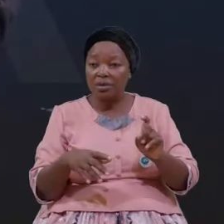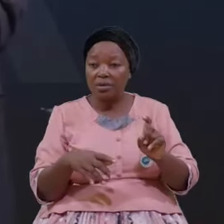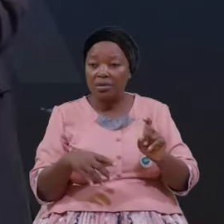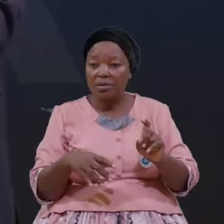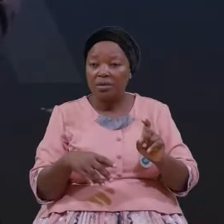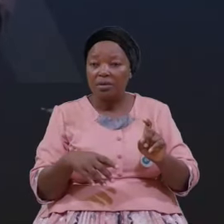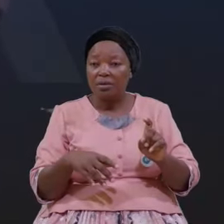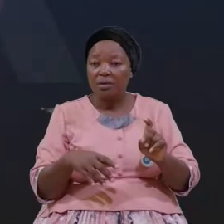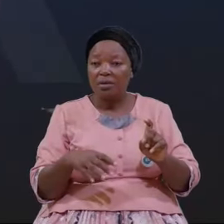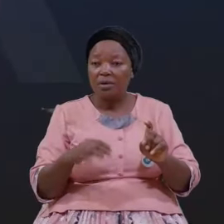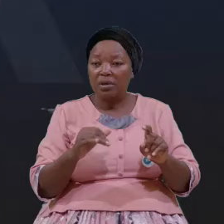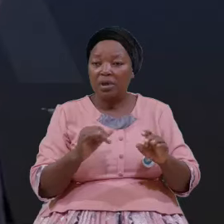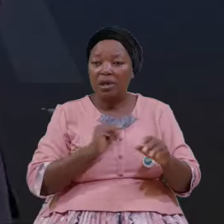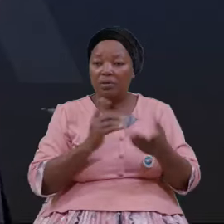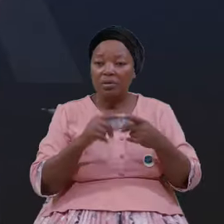that I will know.